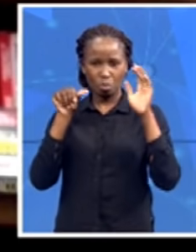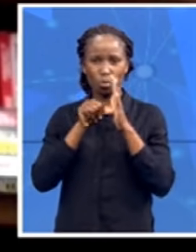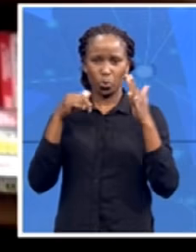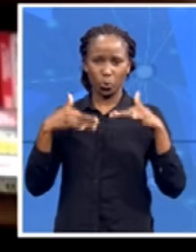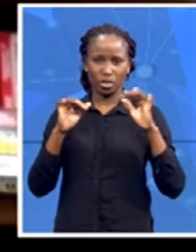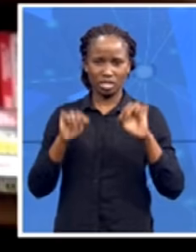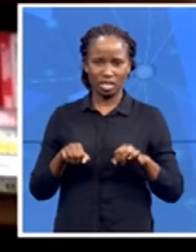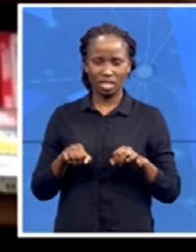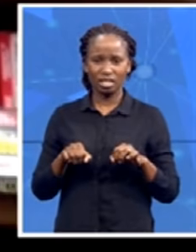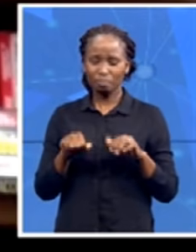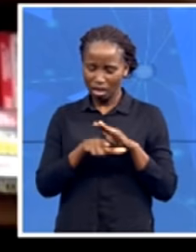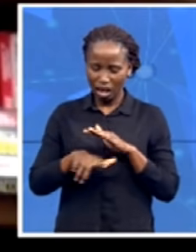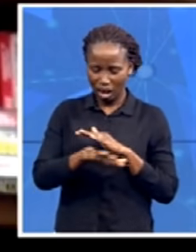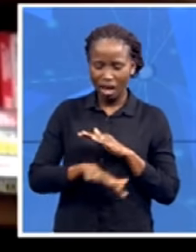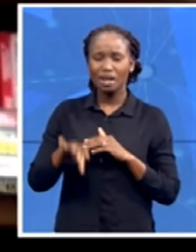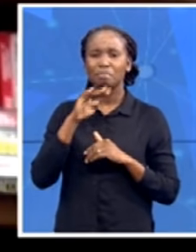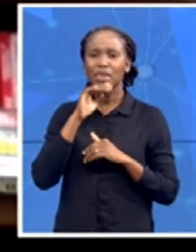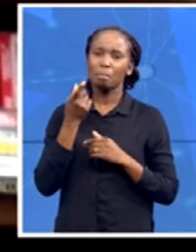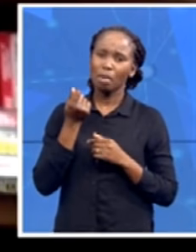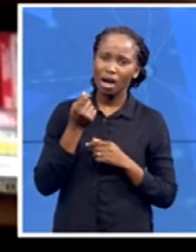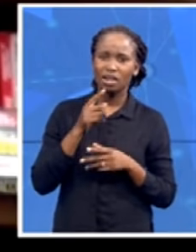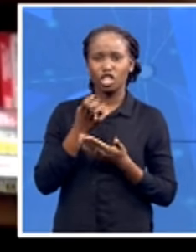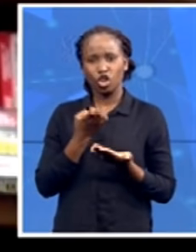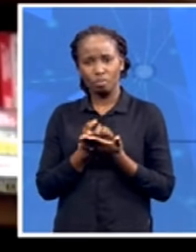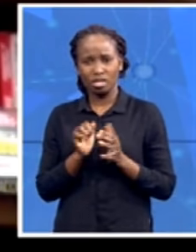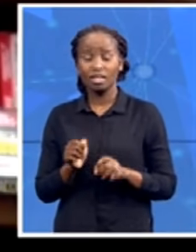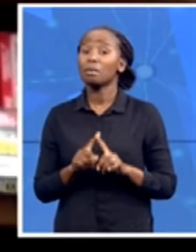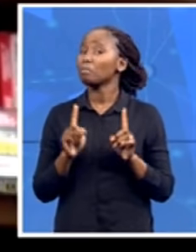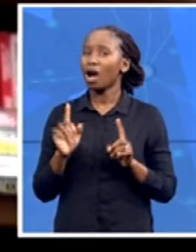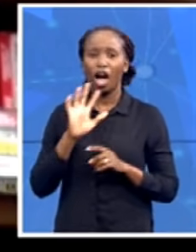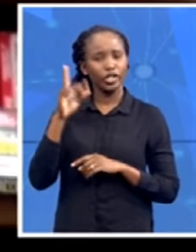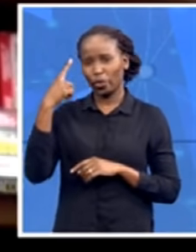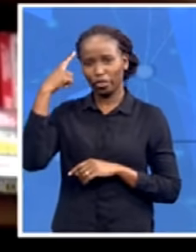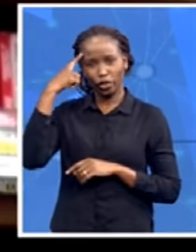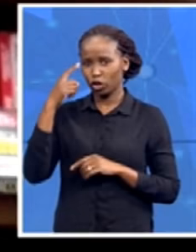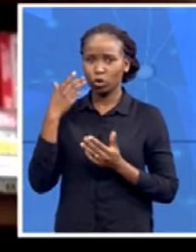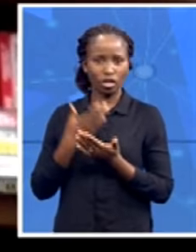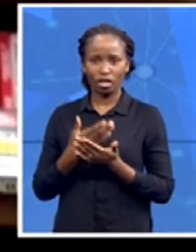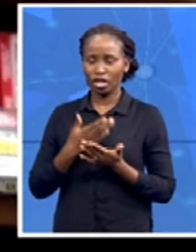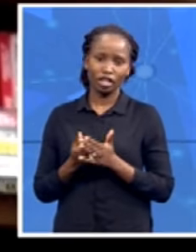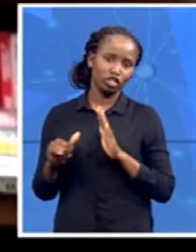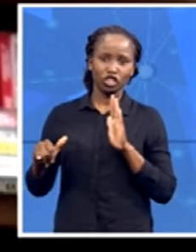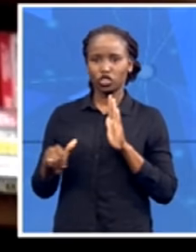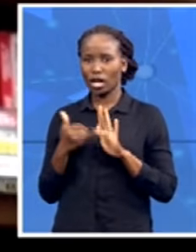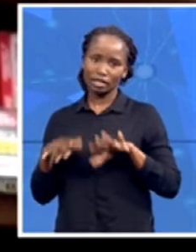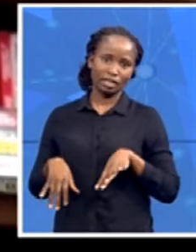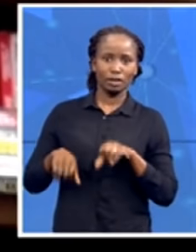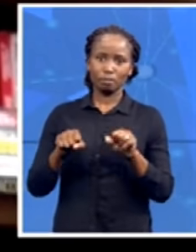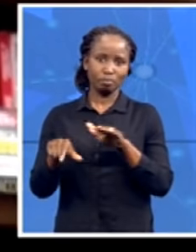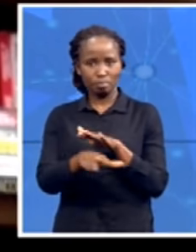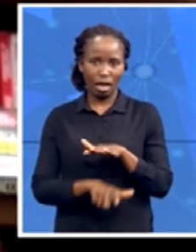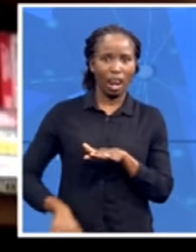economy. But I don't think that you can roll out land at local government level on a large